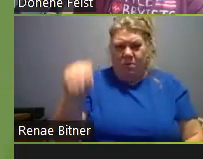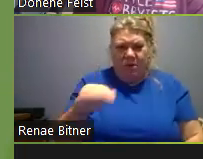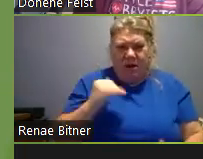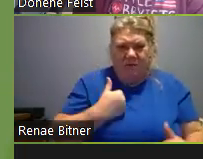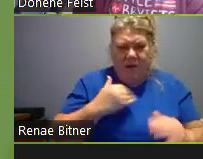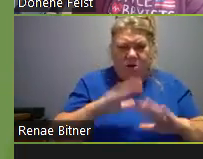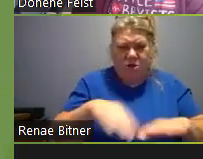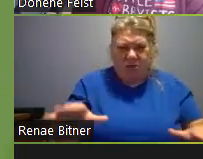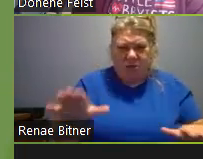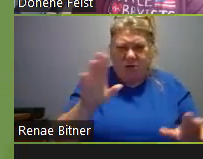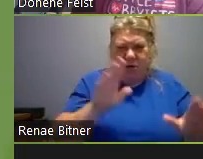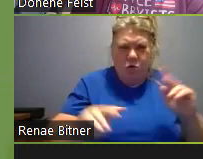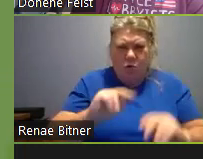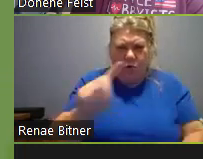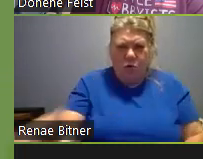population in North Dakota.